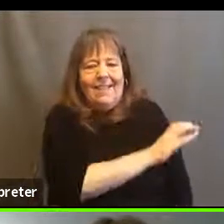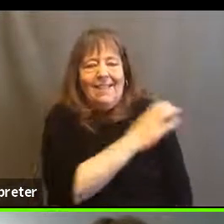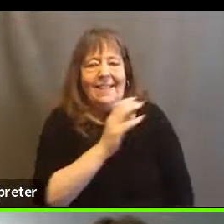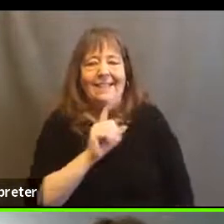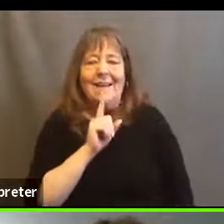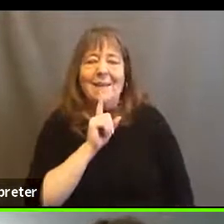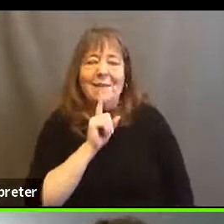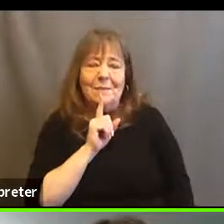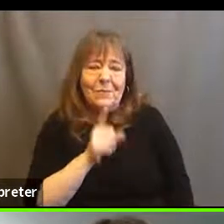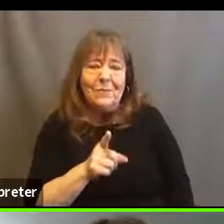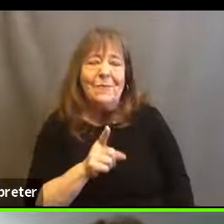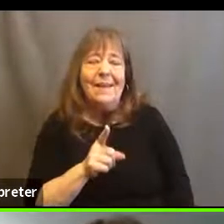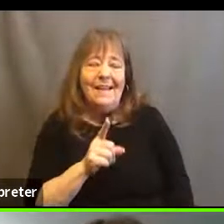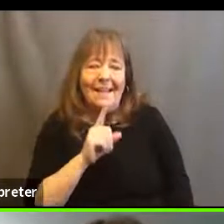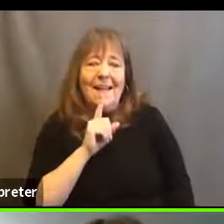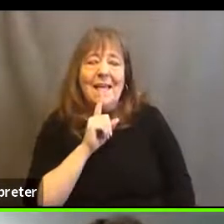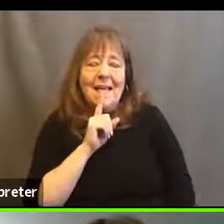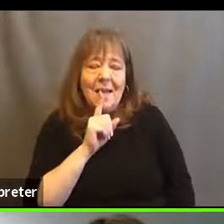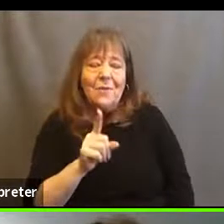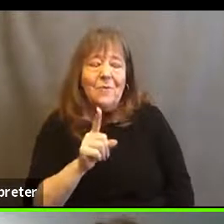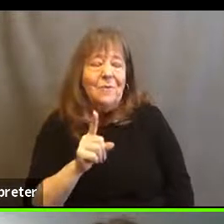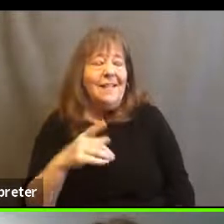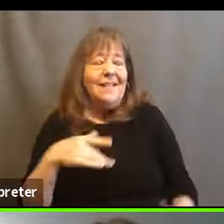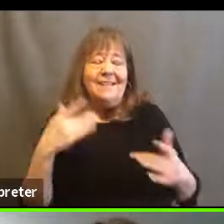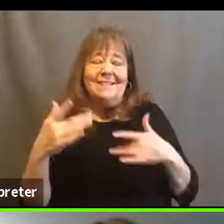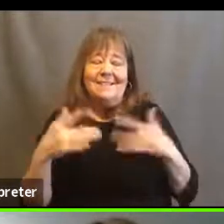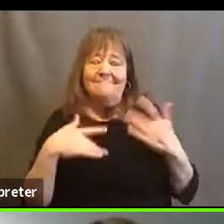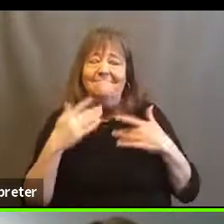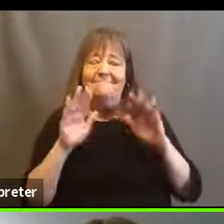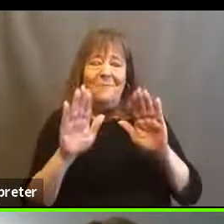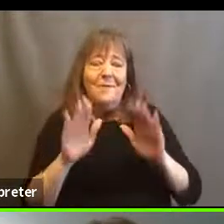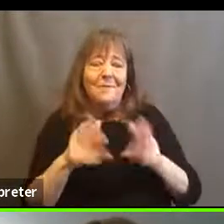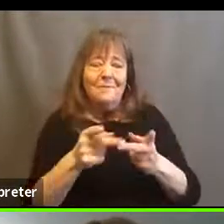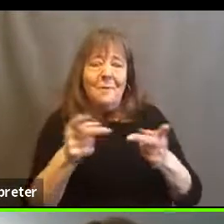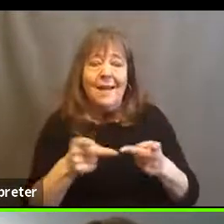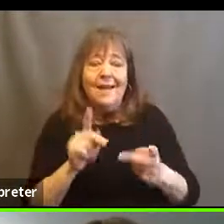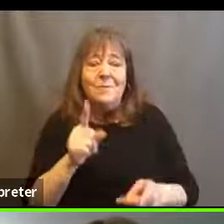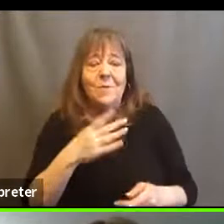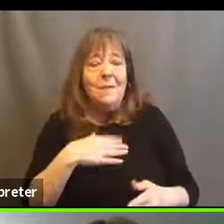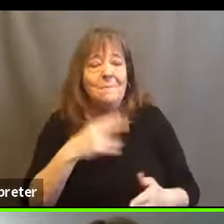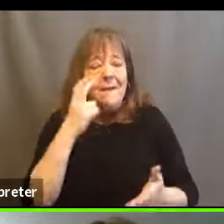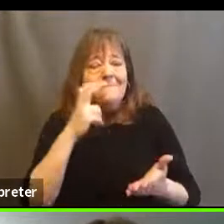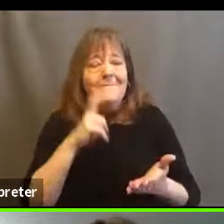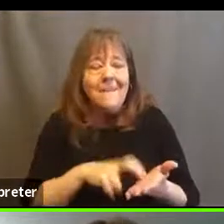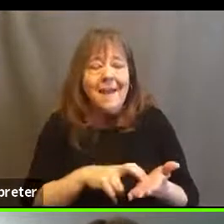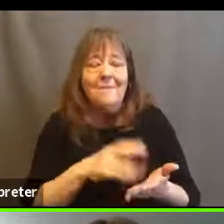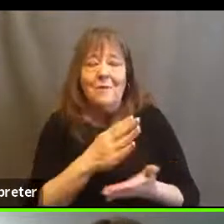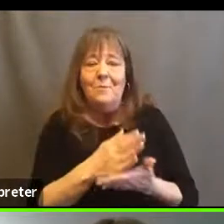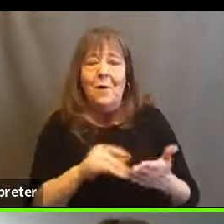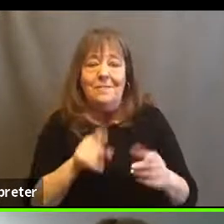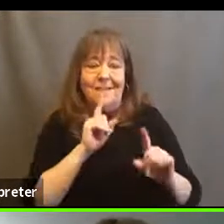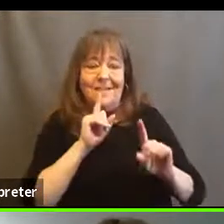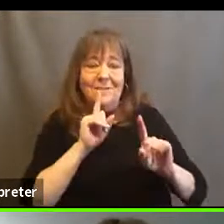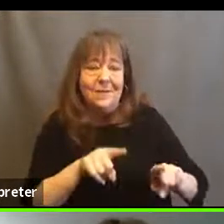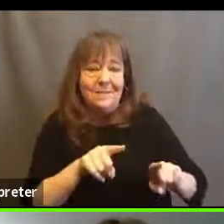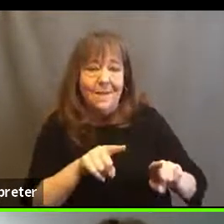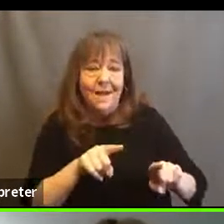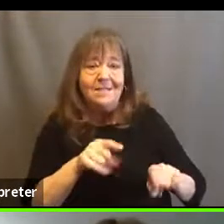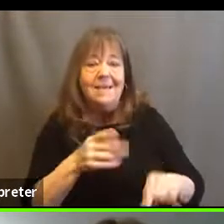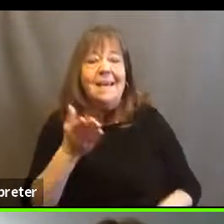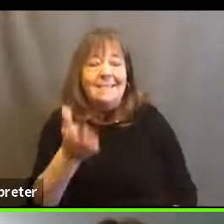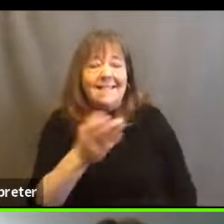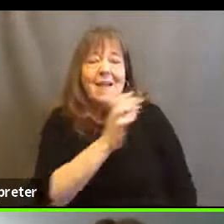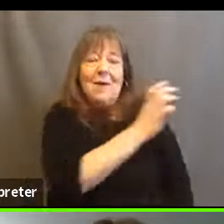really a hopeful and a joyous place to be. I think it's one of my very favorite pieces of this response is to serve at the